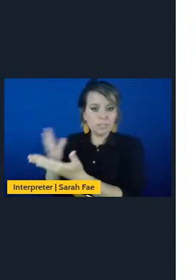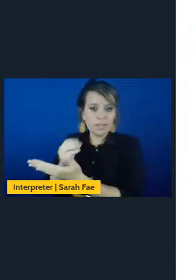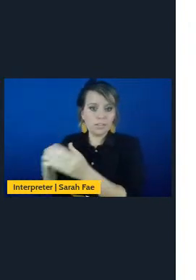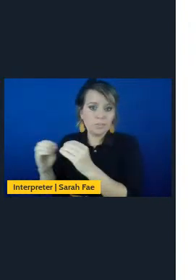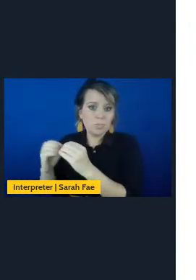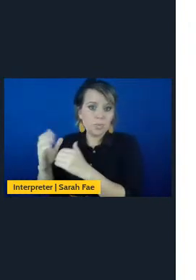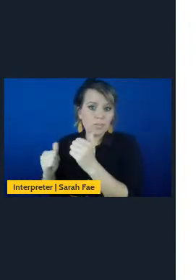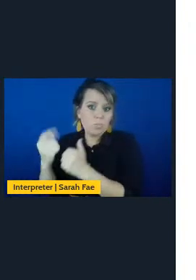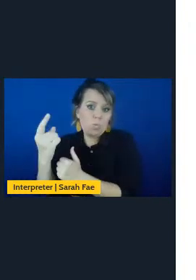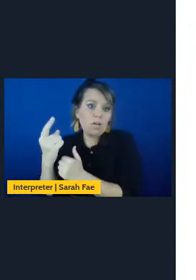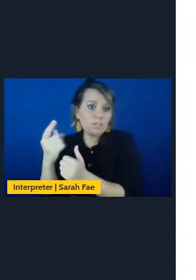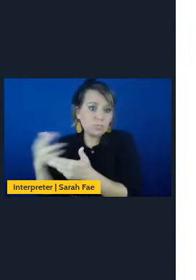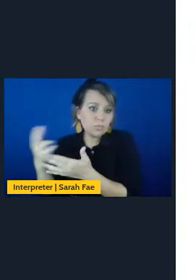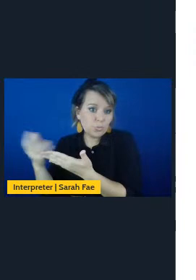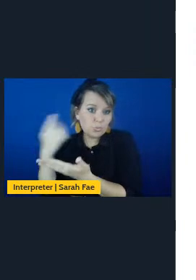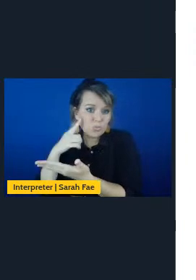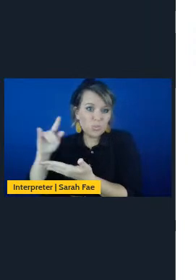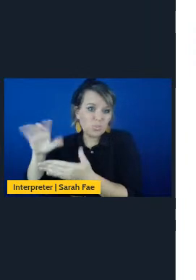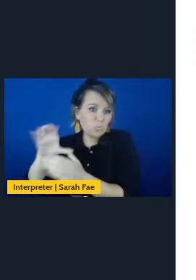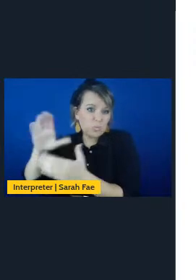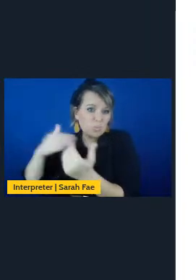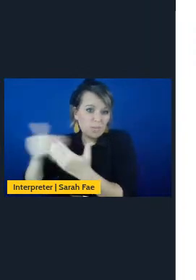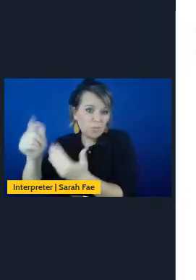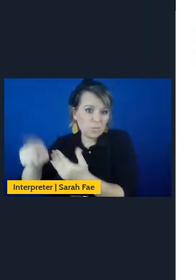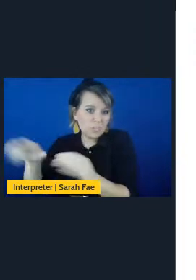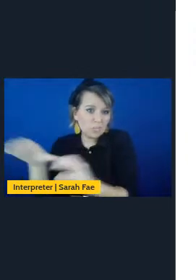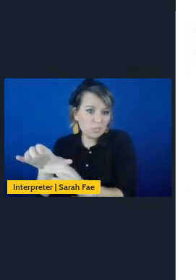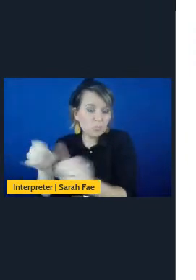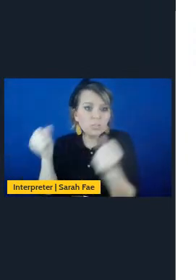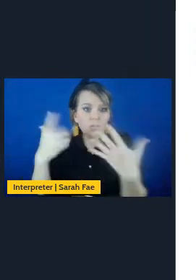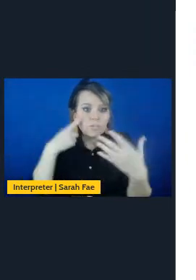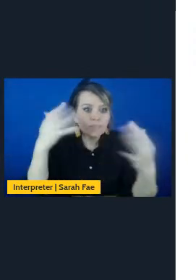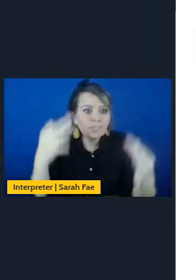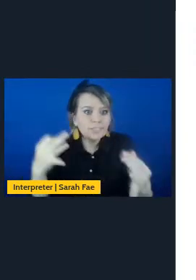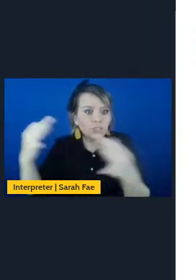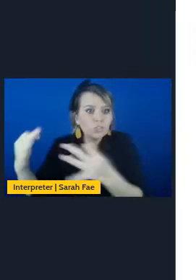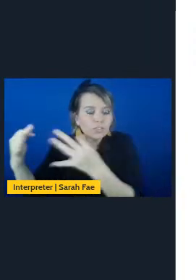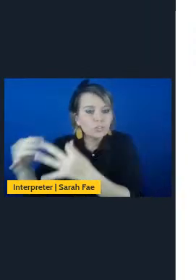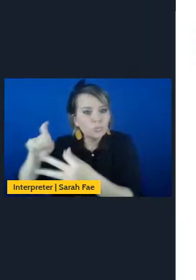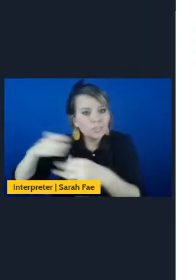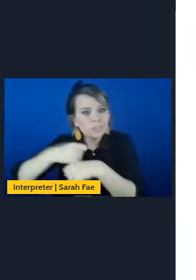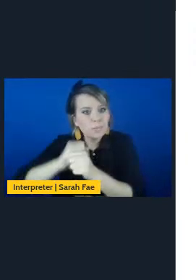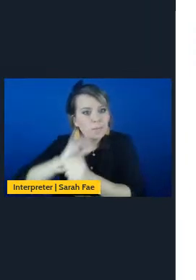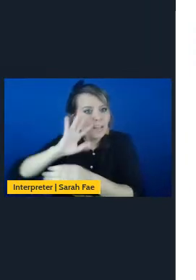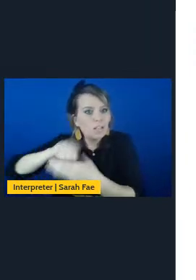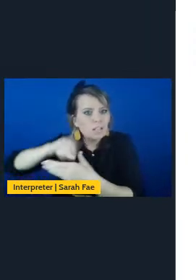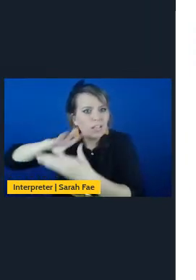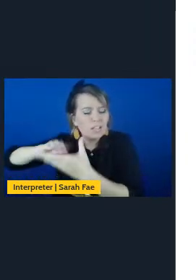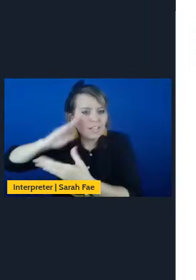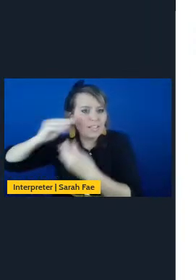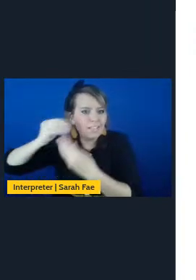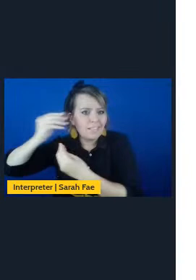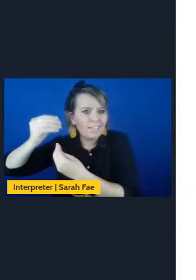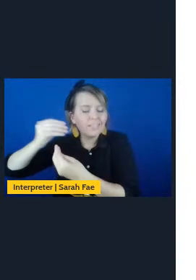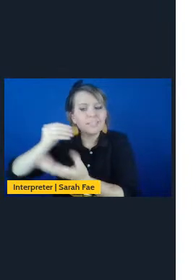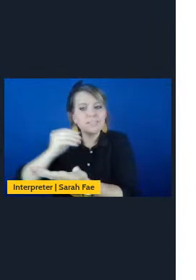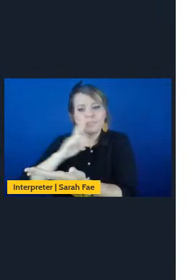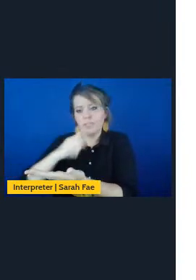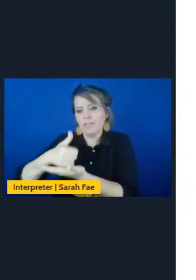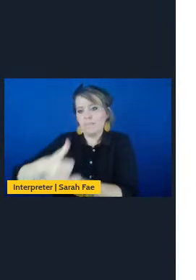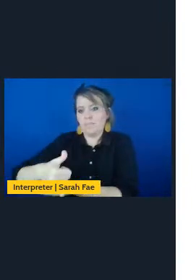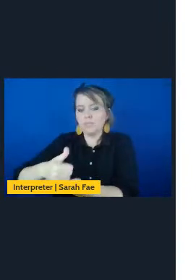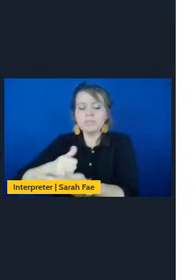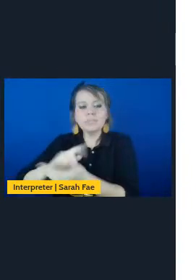do this, right? And this is a lot of decisions to make. I think it's really helpful, especially, let's say, when new people come on